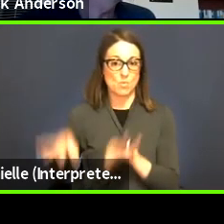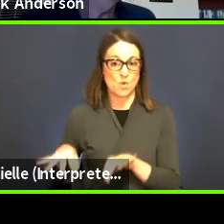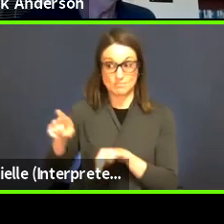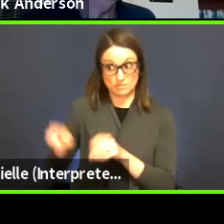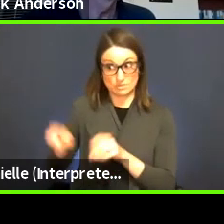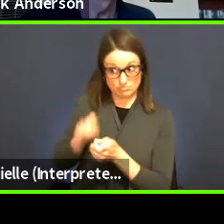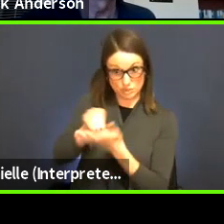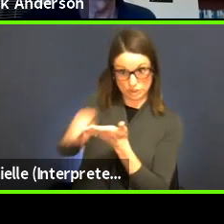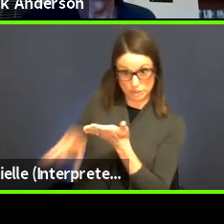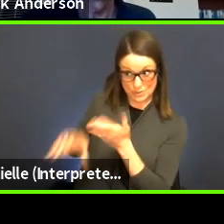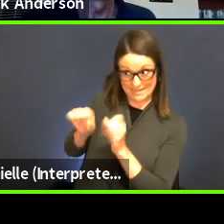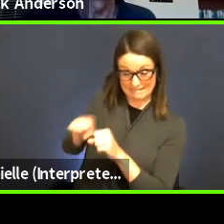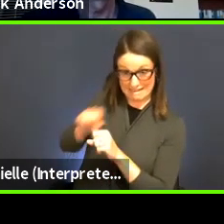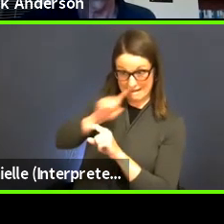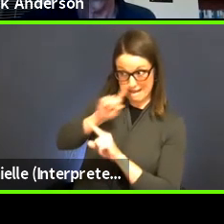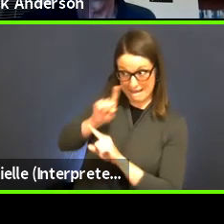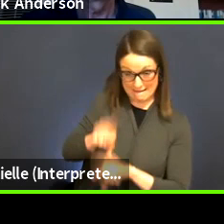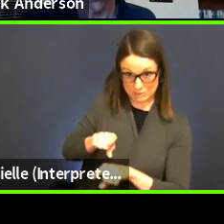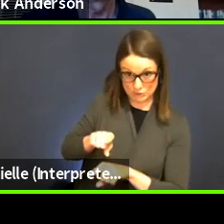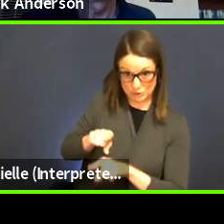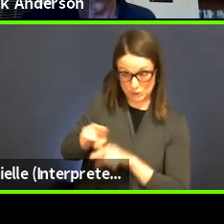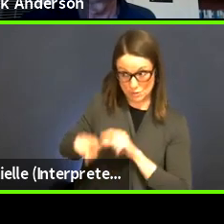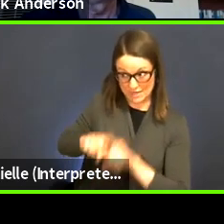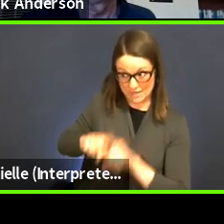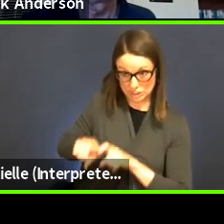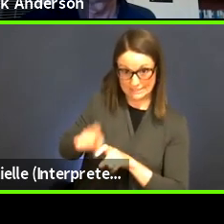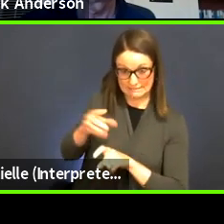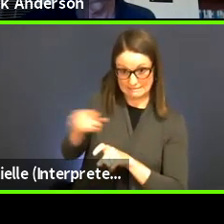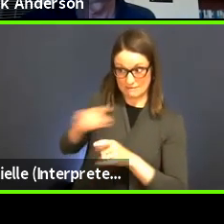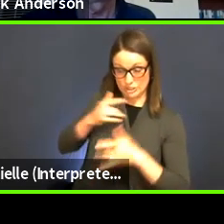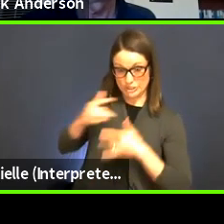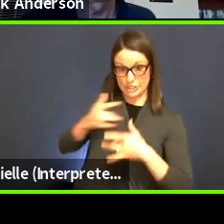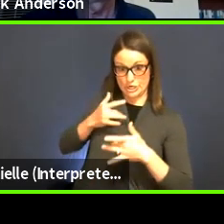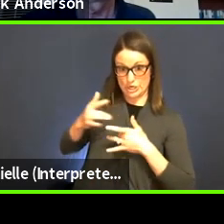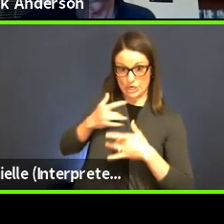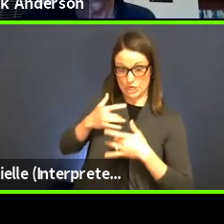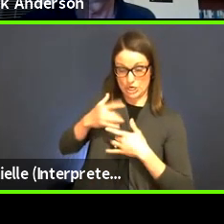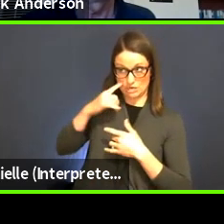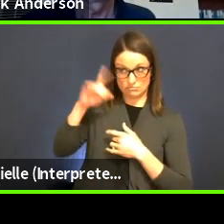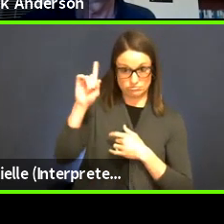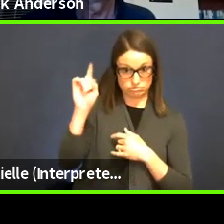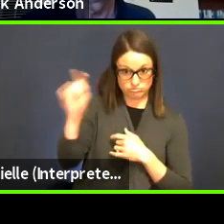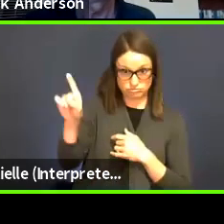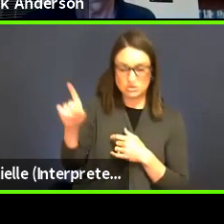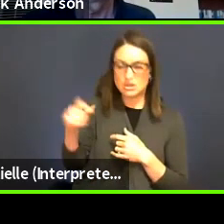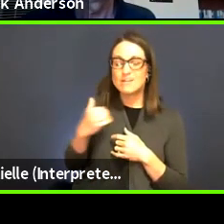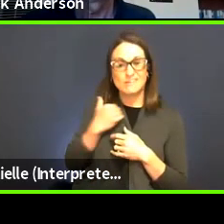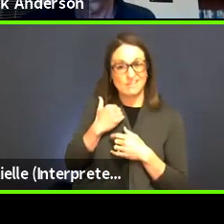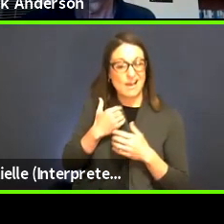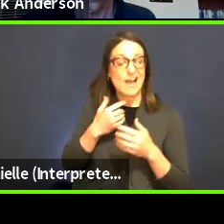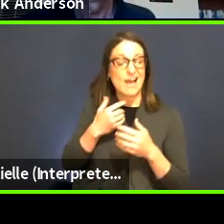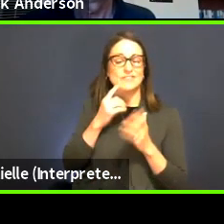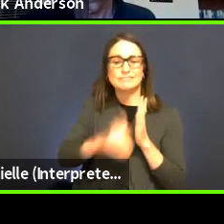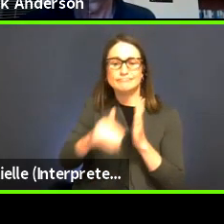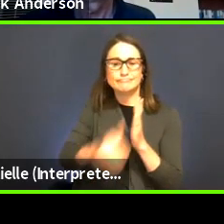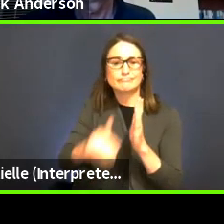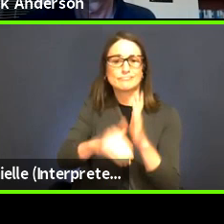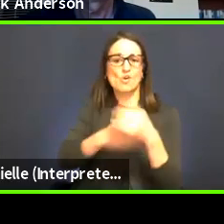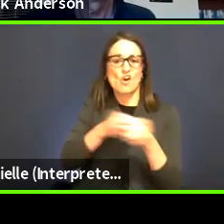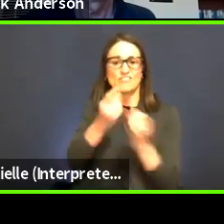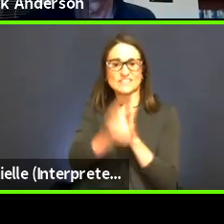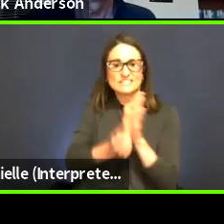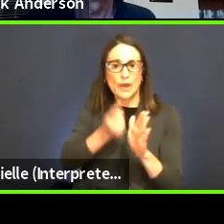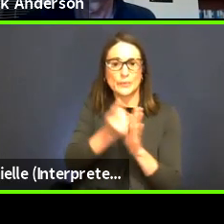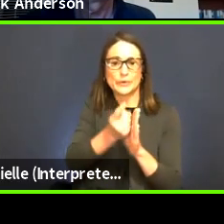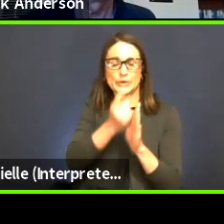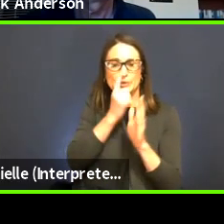answer specific questions and concerns. And I've also conducted frequent office hours and small forums with groups of